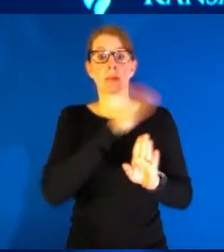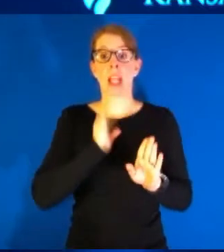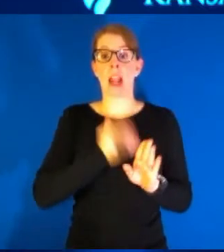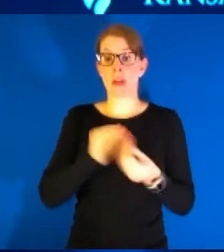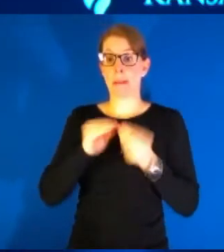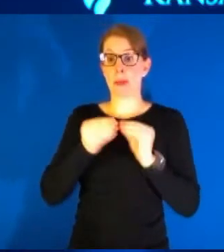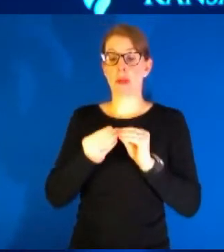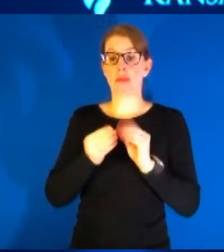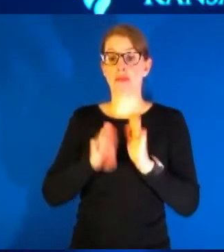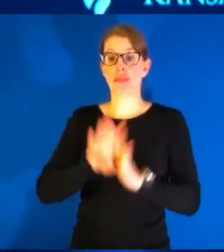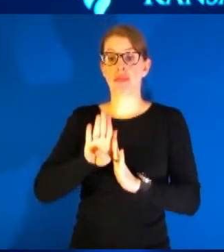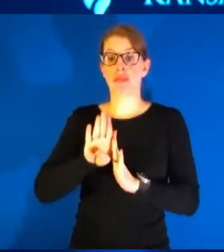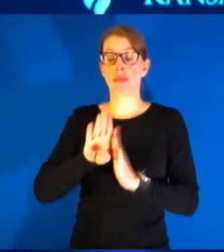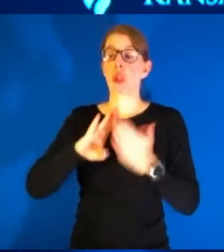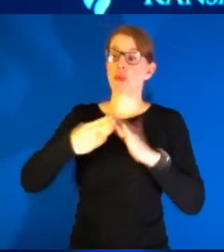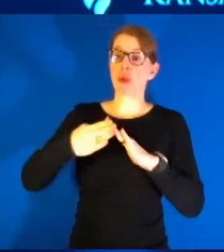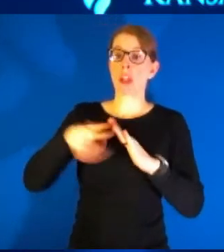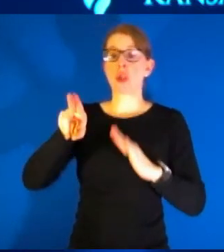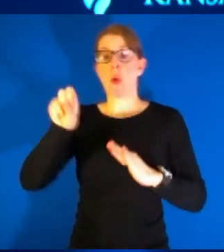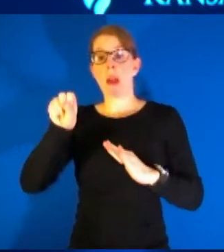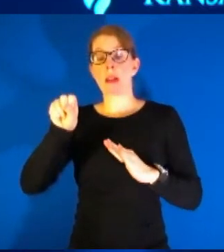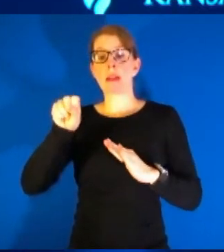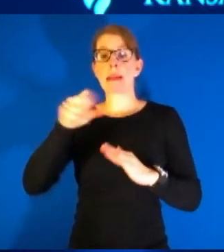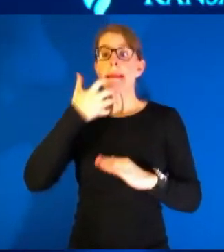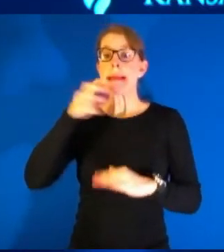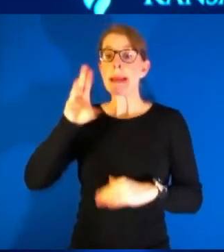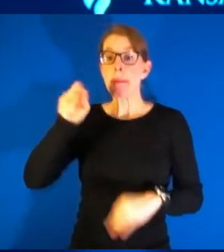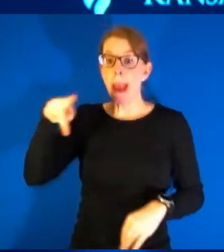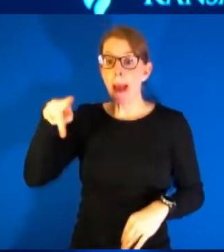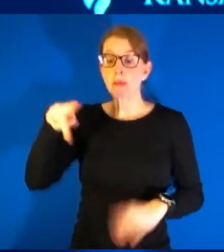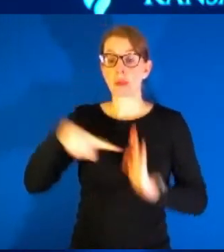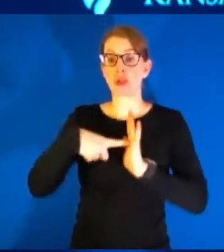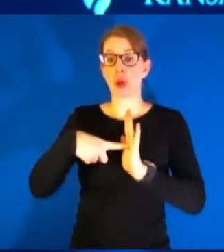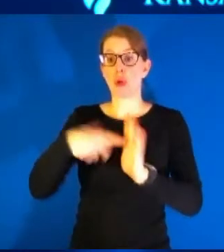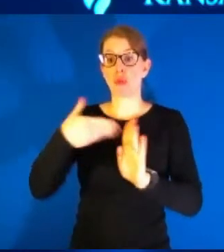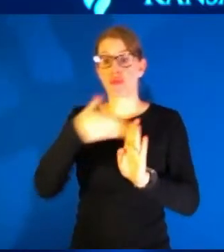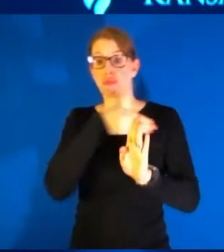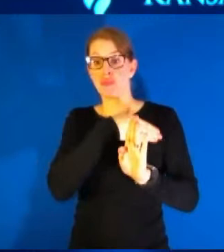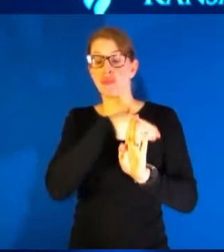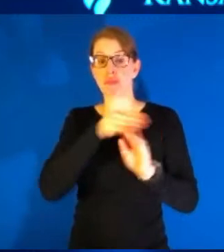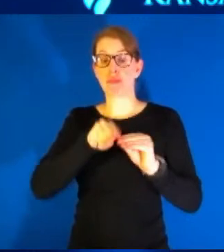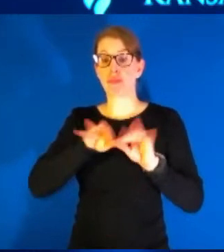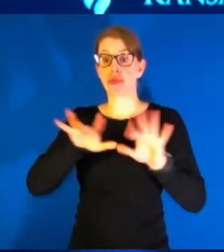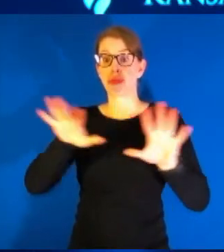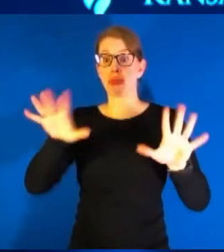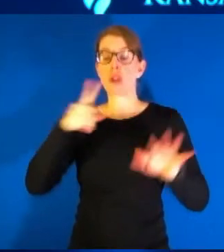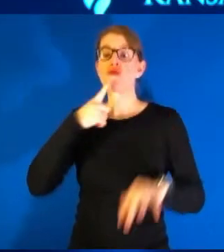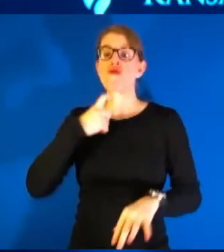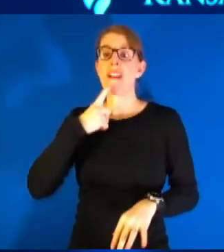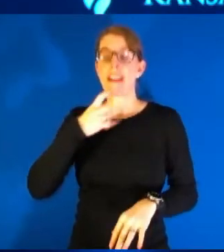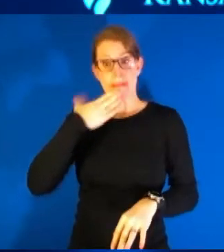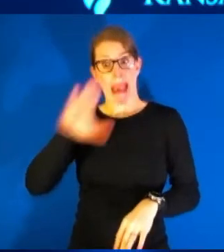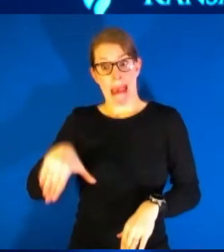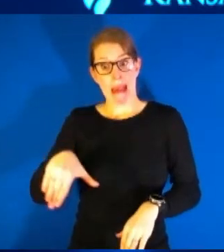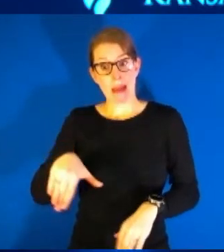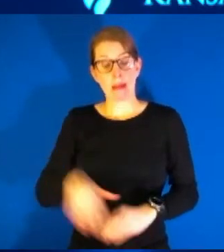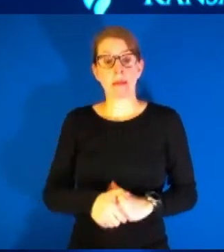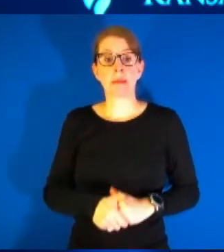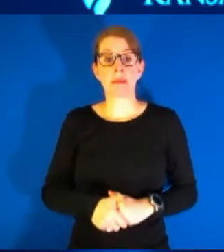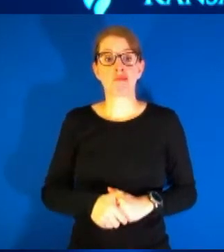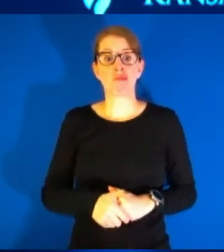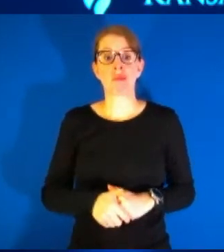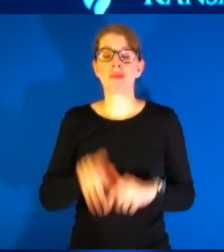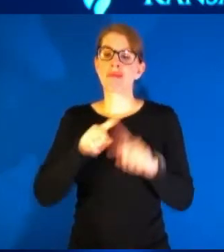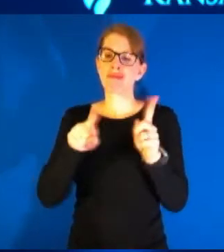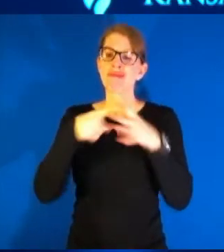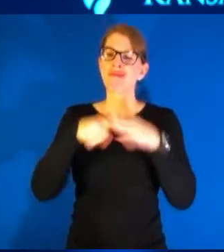the community, around the United States. The heat map was showed earlier. All red. I mean, this is bad. But we're starting to